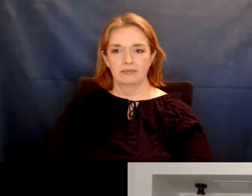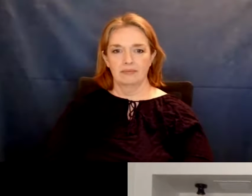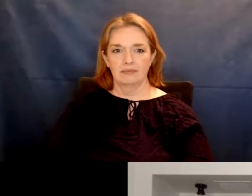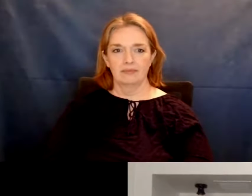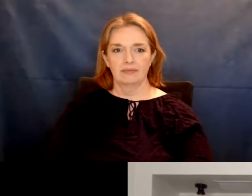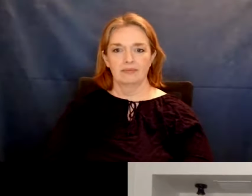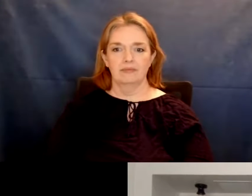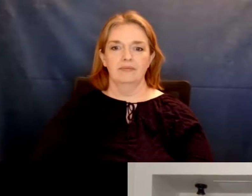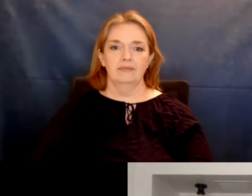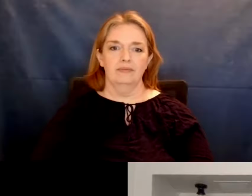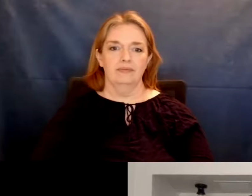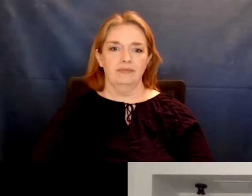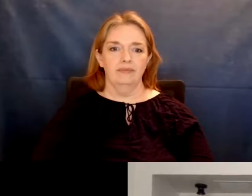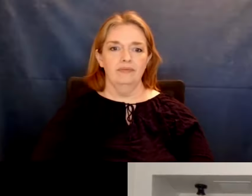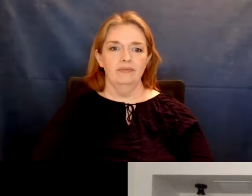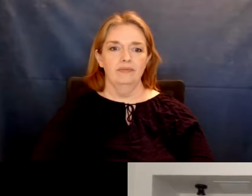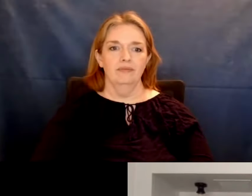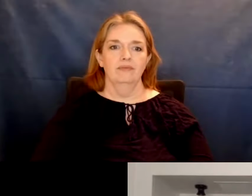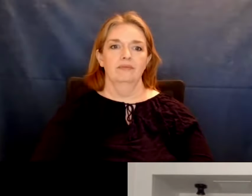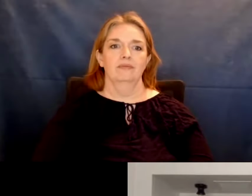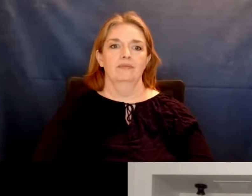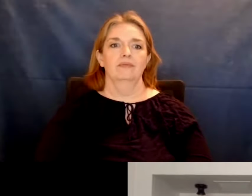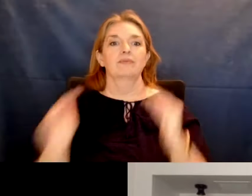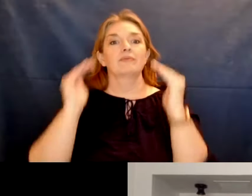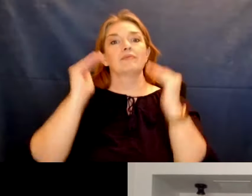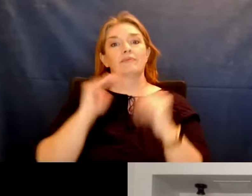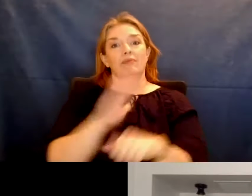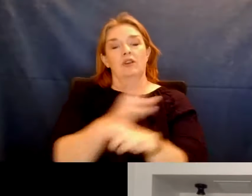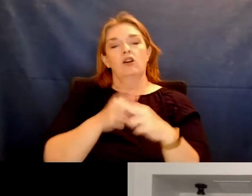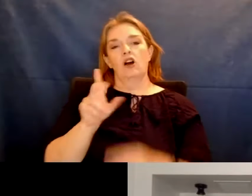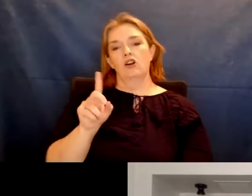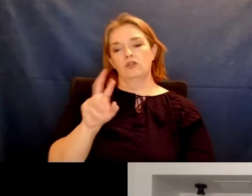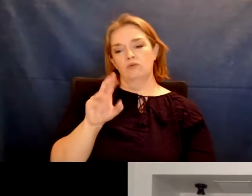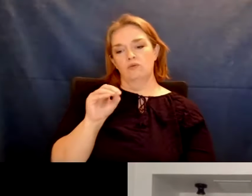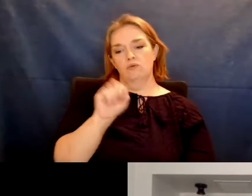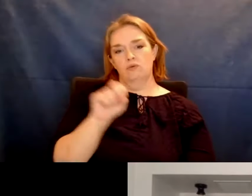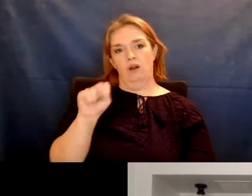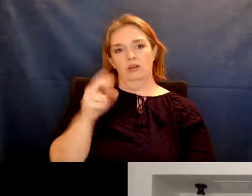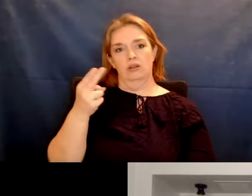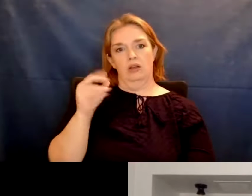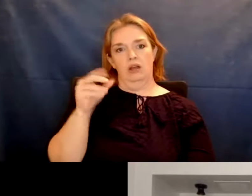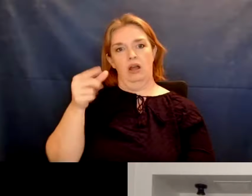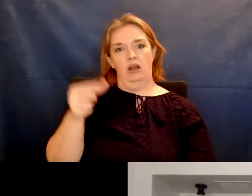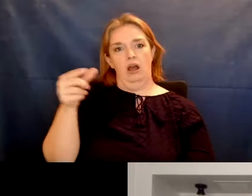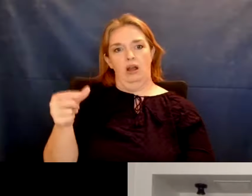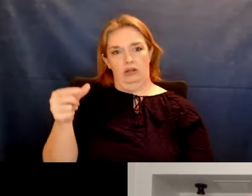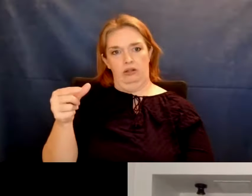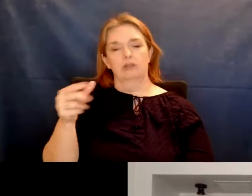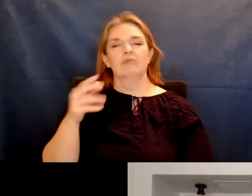Dross Hall, as in Boss Hall, for President Dumpity Lumpity